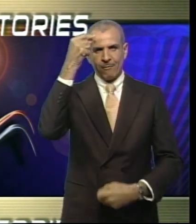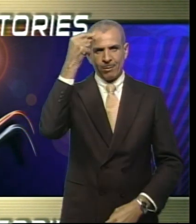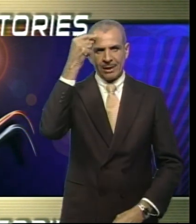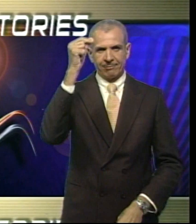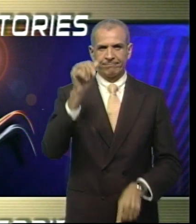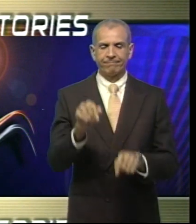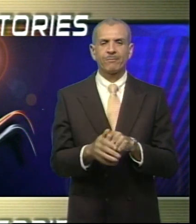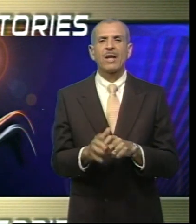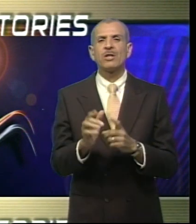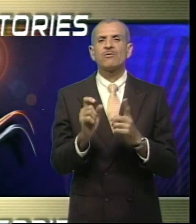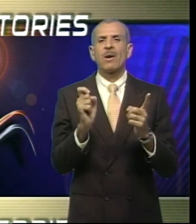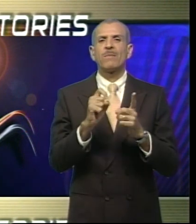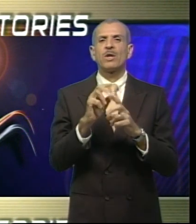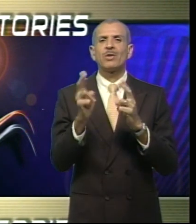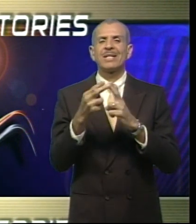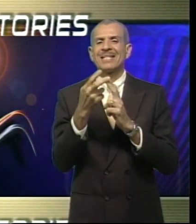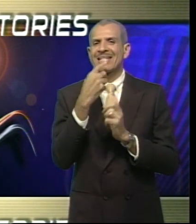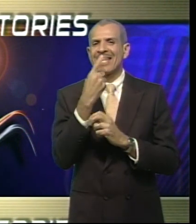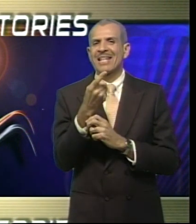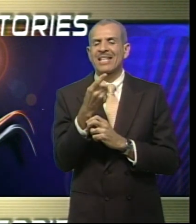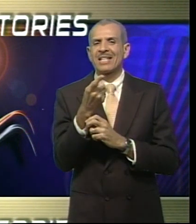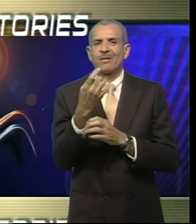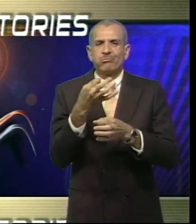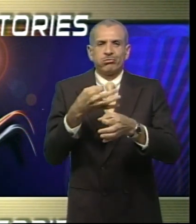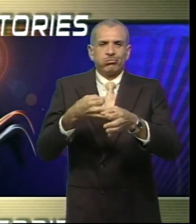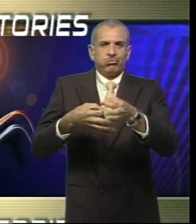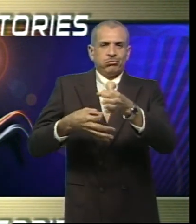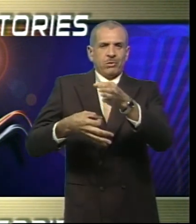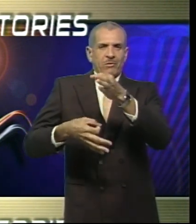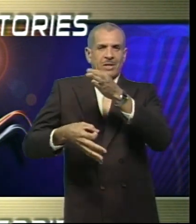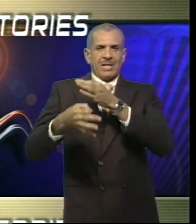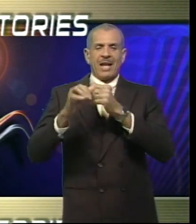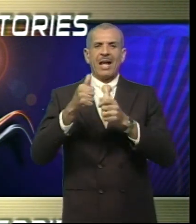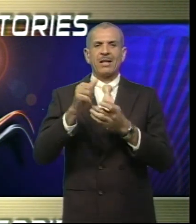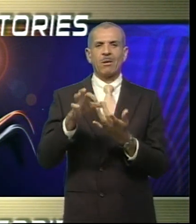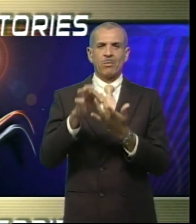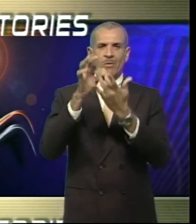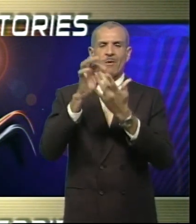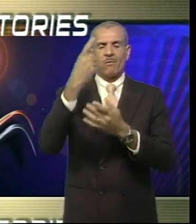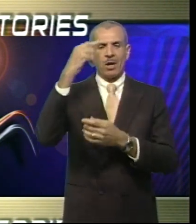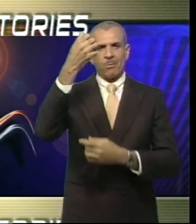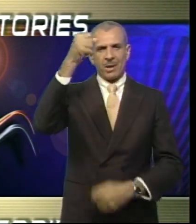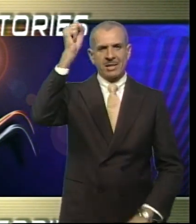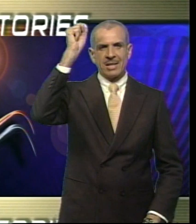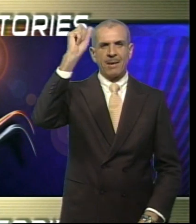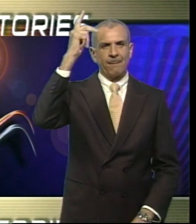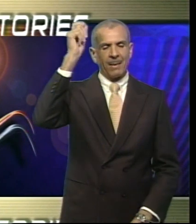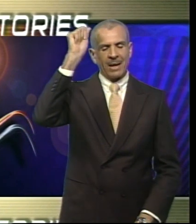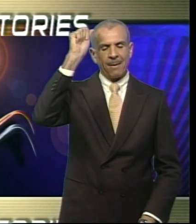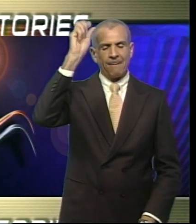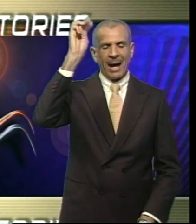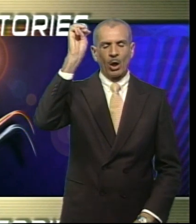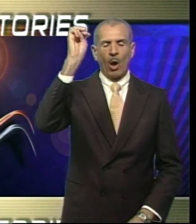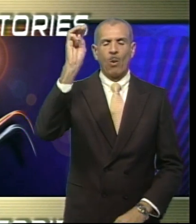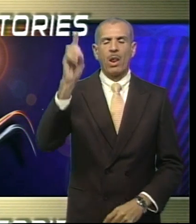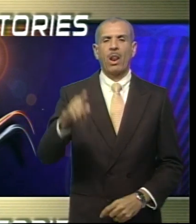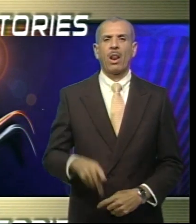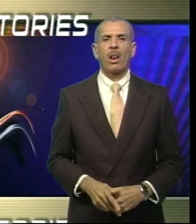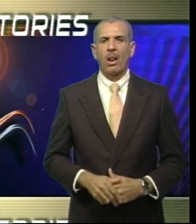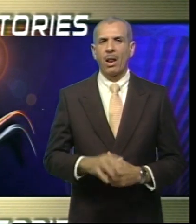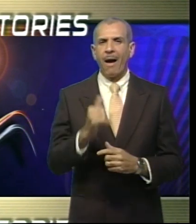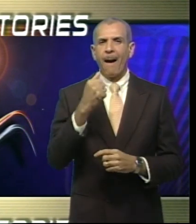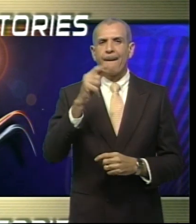This stems from what the union says is the reversal of an acting appointment for its president, Akani McDowell.